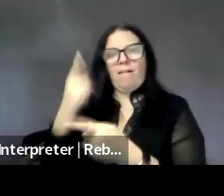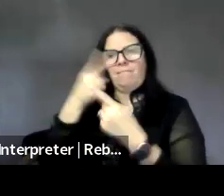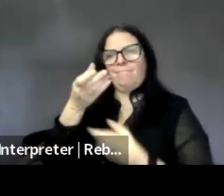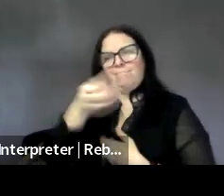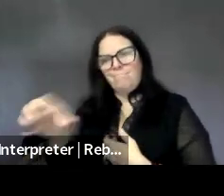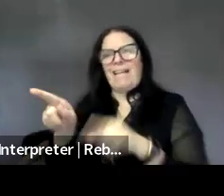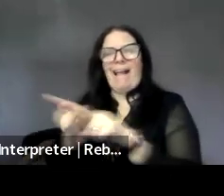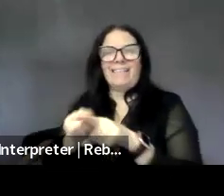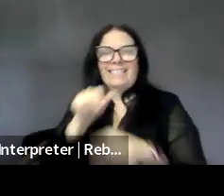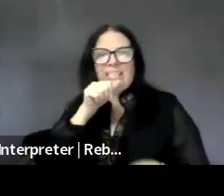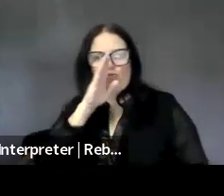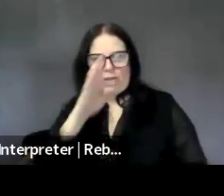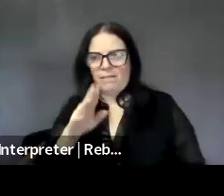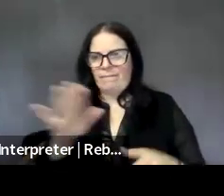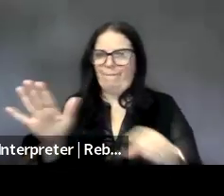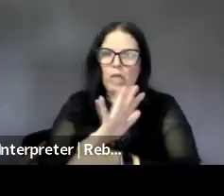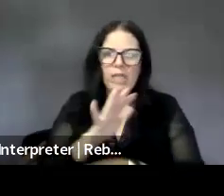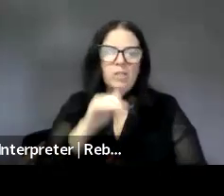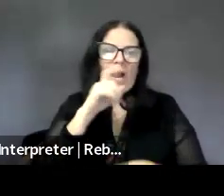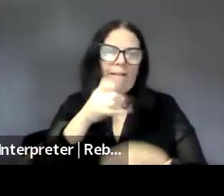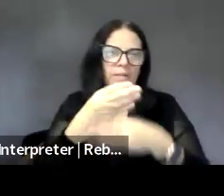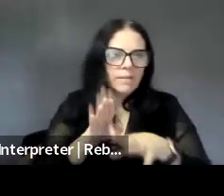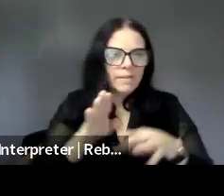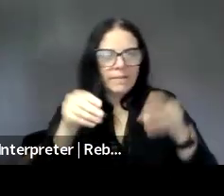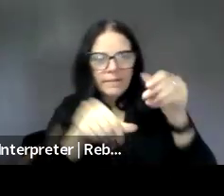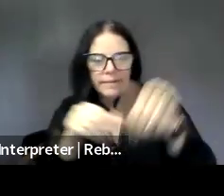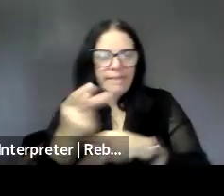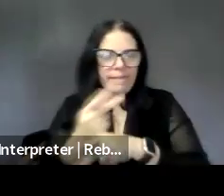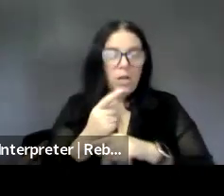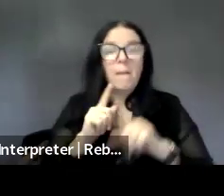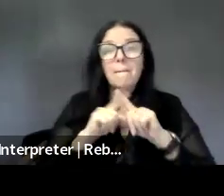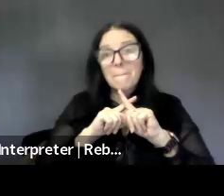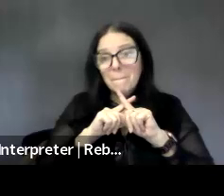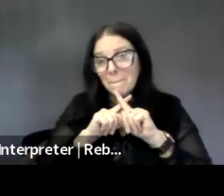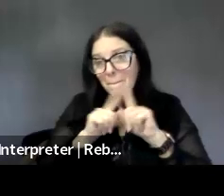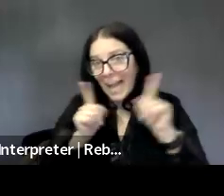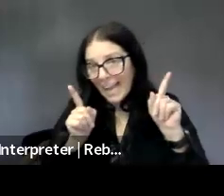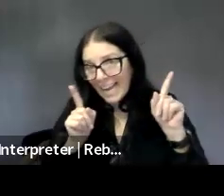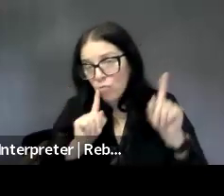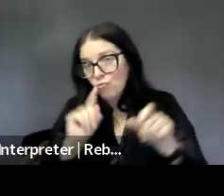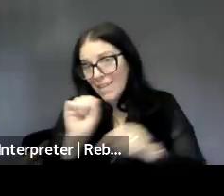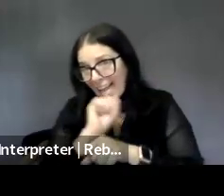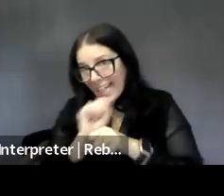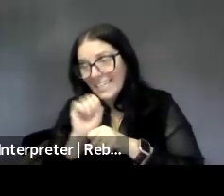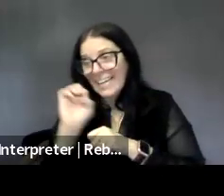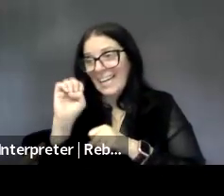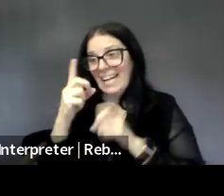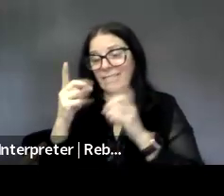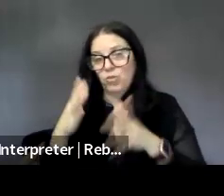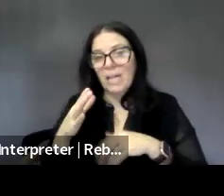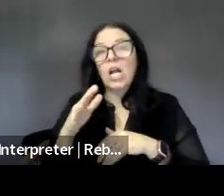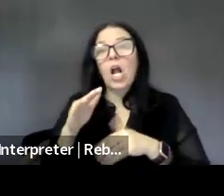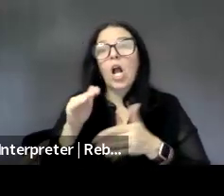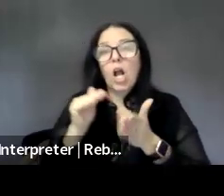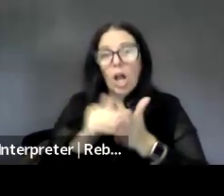treat 100% of it and not have to split out the costs. But the reality is that a lot of times the executive director is